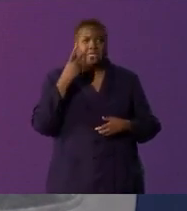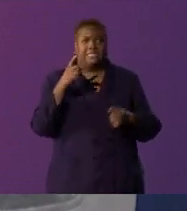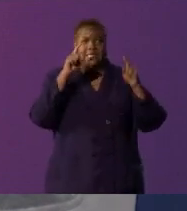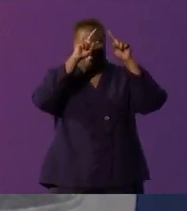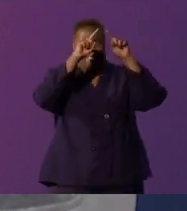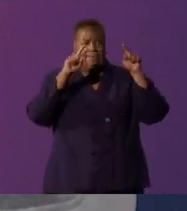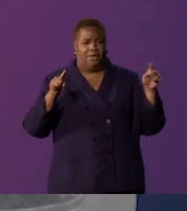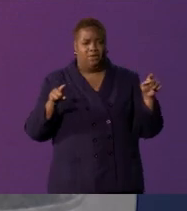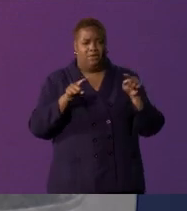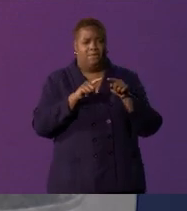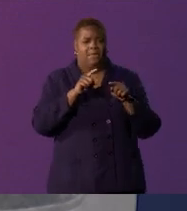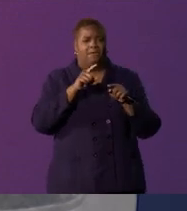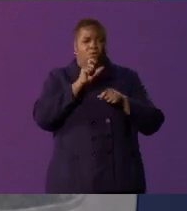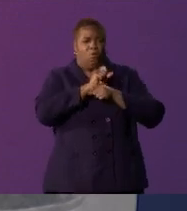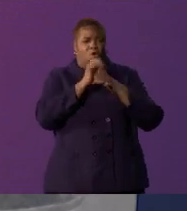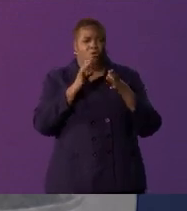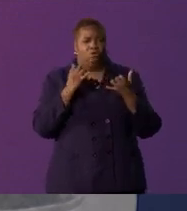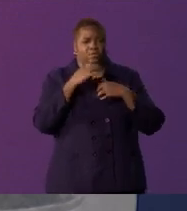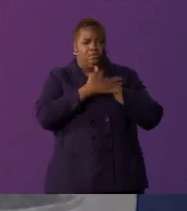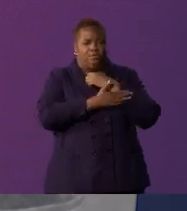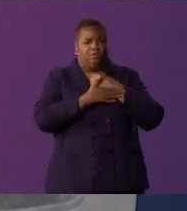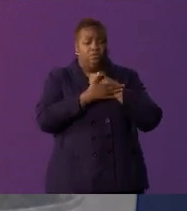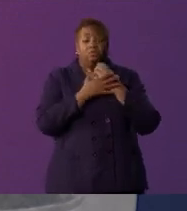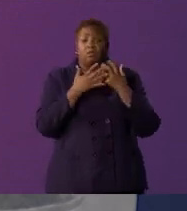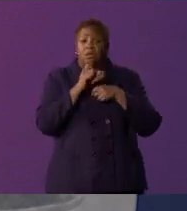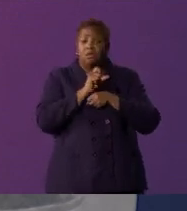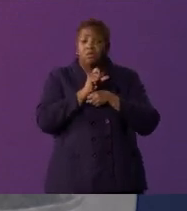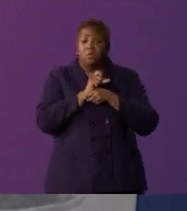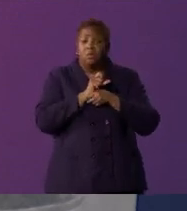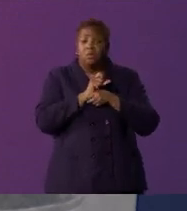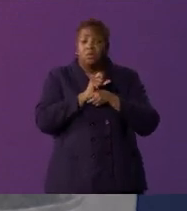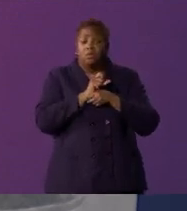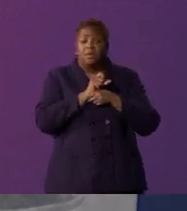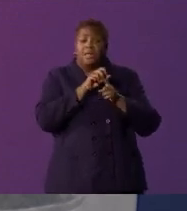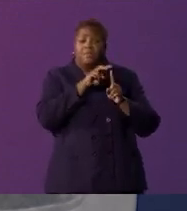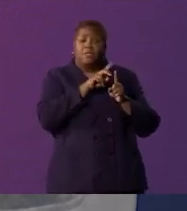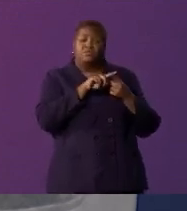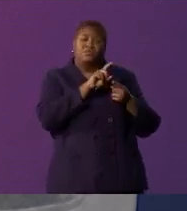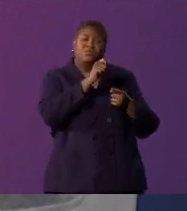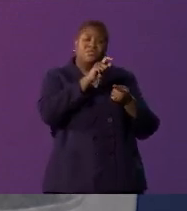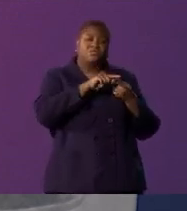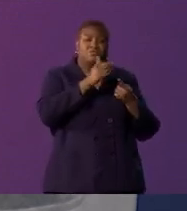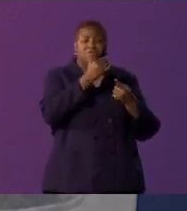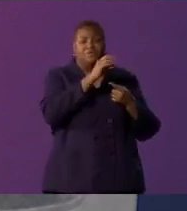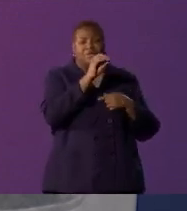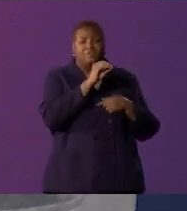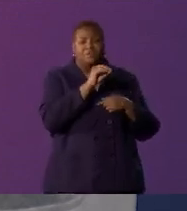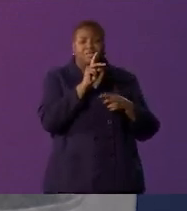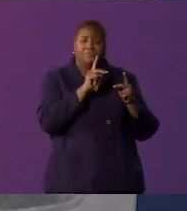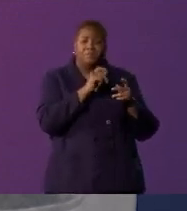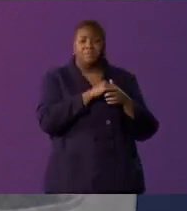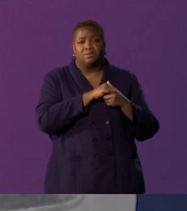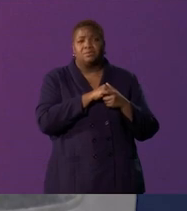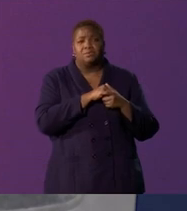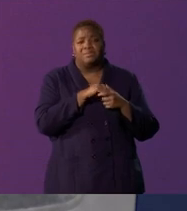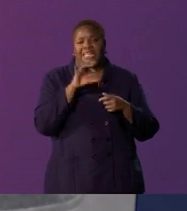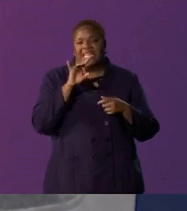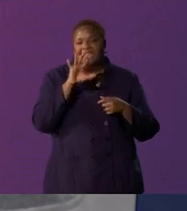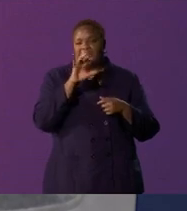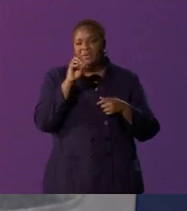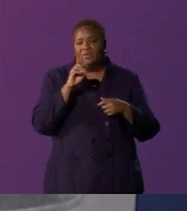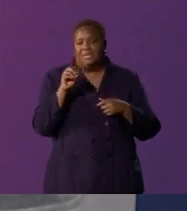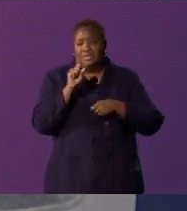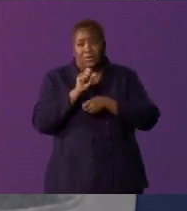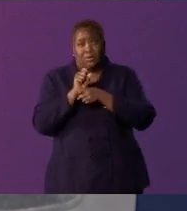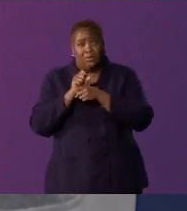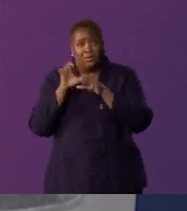workers in the country, a lot of what we're talking about applies to about 10 or 15% of the workforce. Right. 85% of the